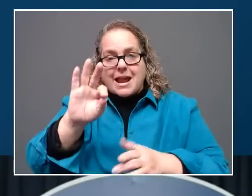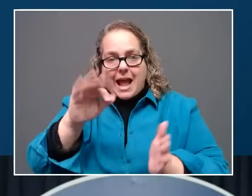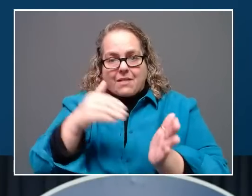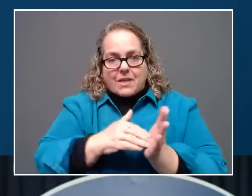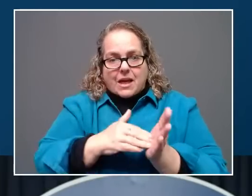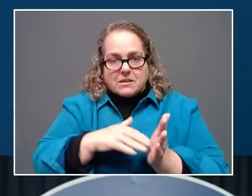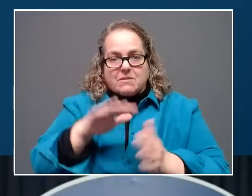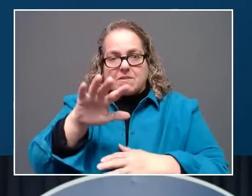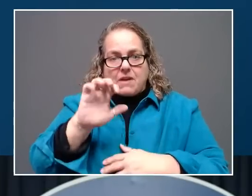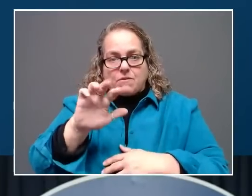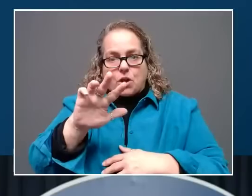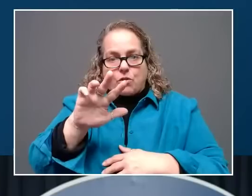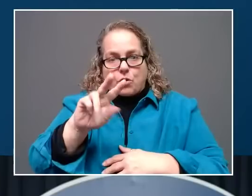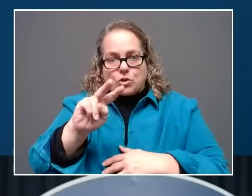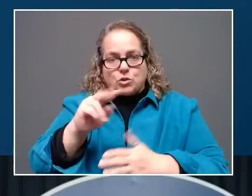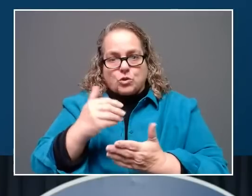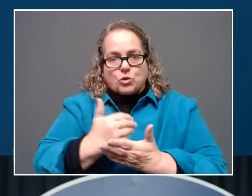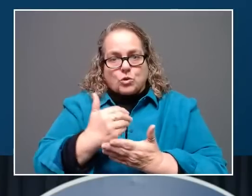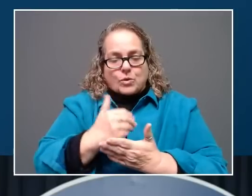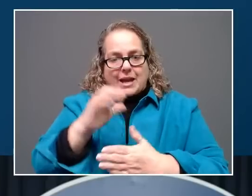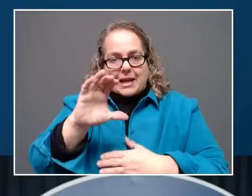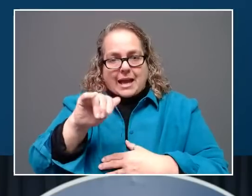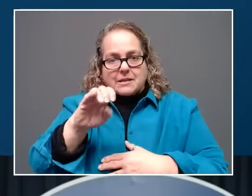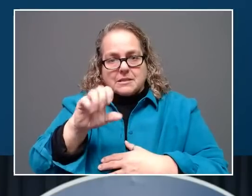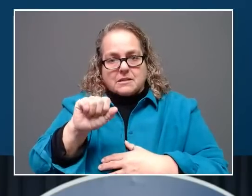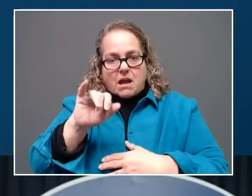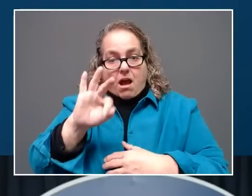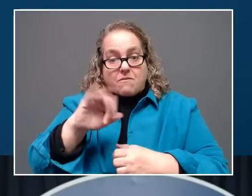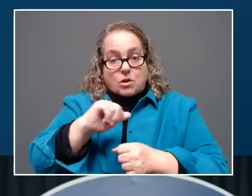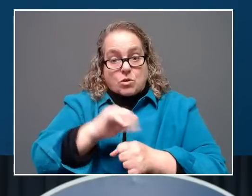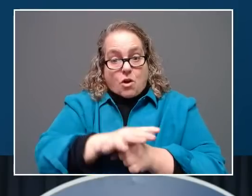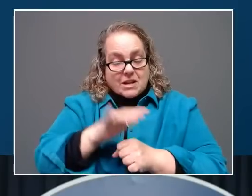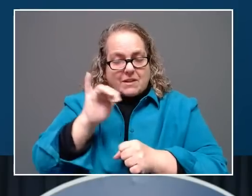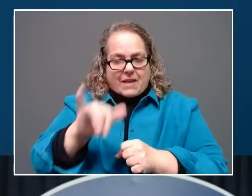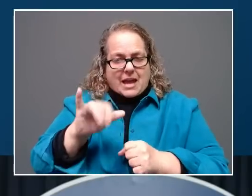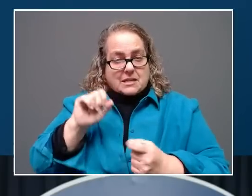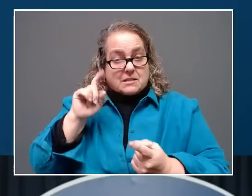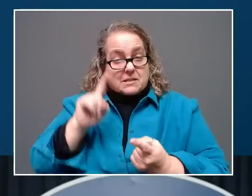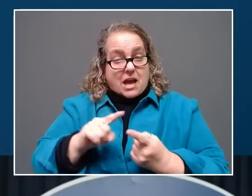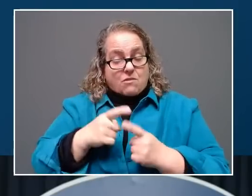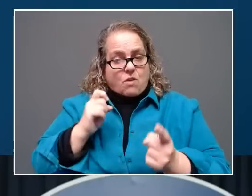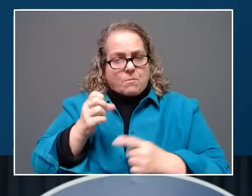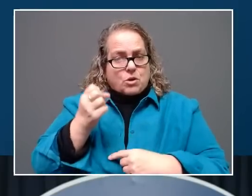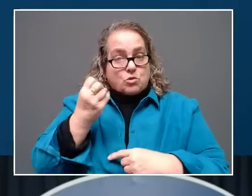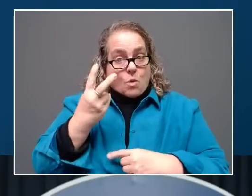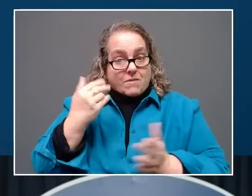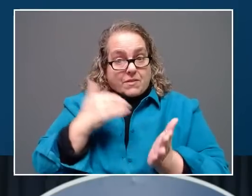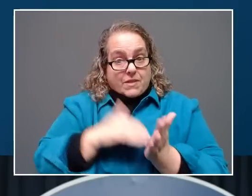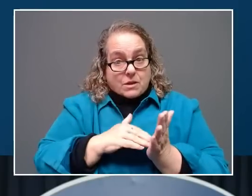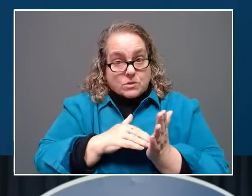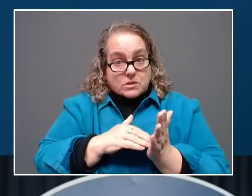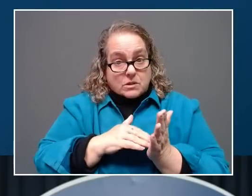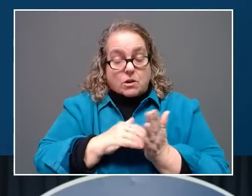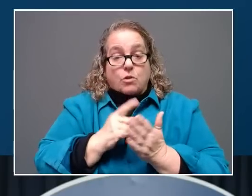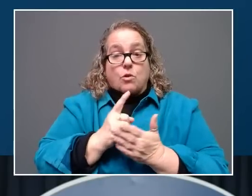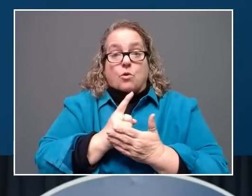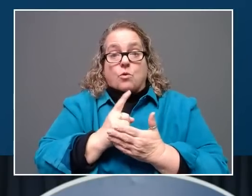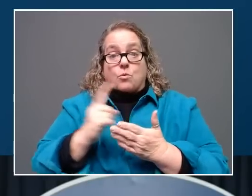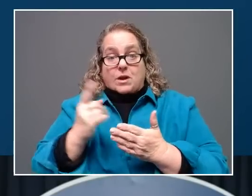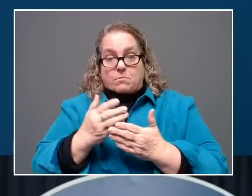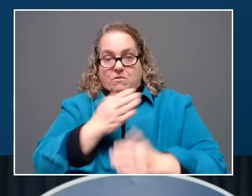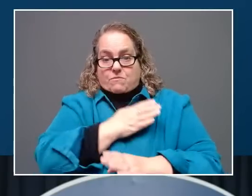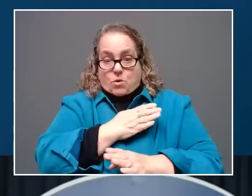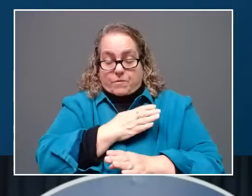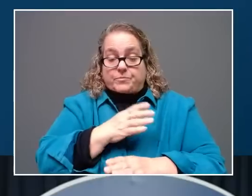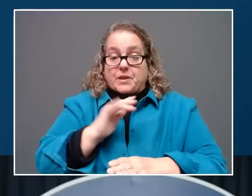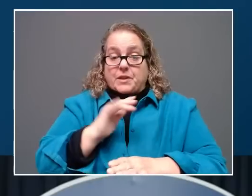9,532 new cases of COVID-19. That's down from about 12,000 the week before it. Our